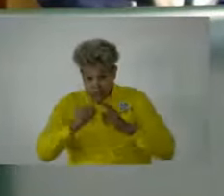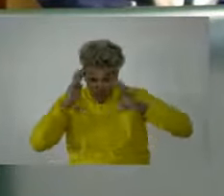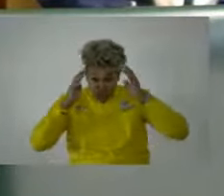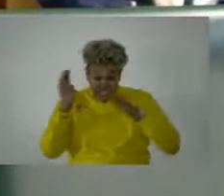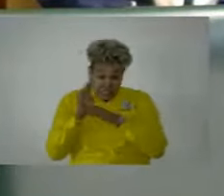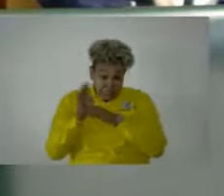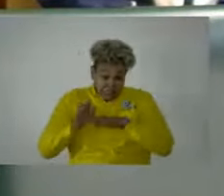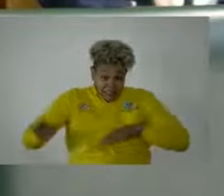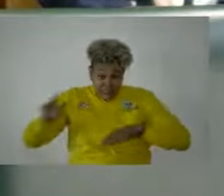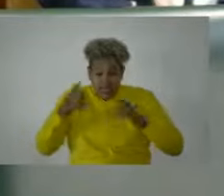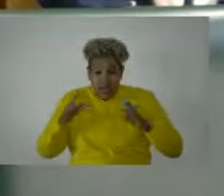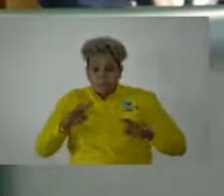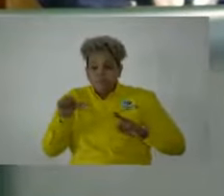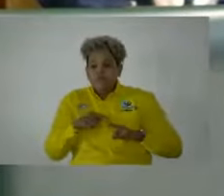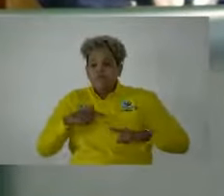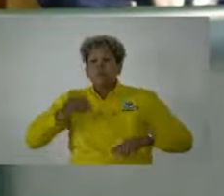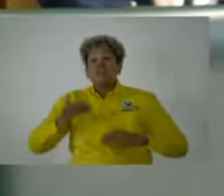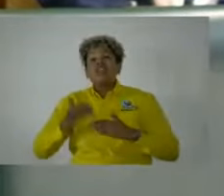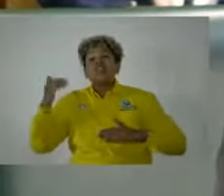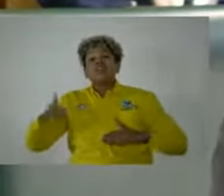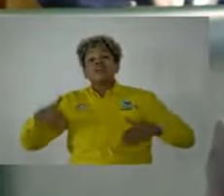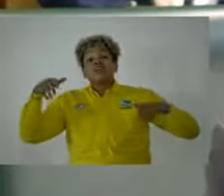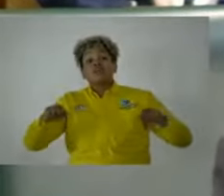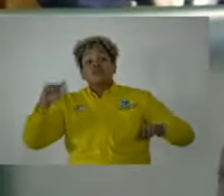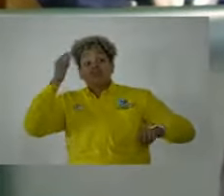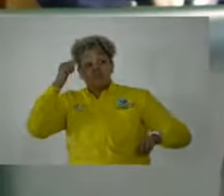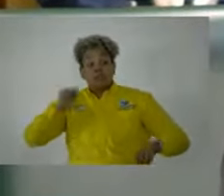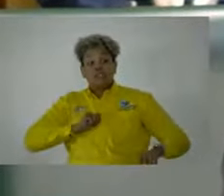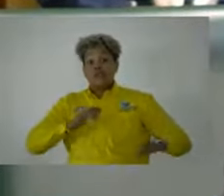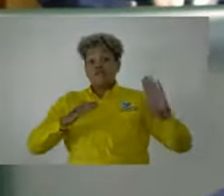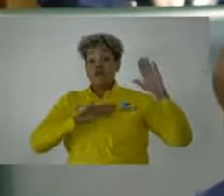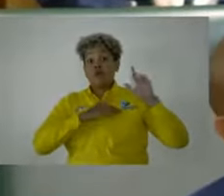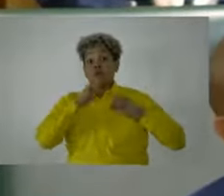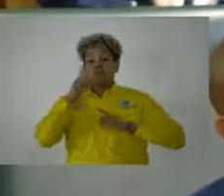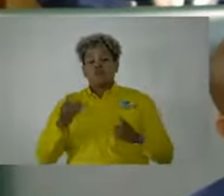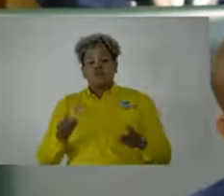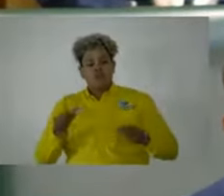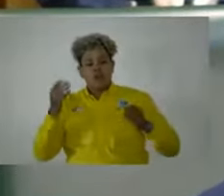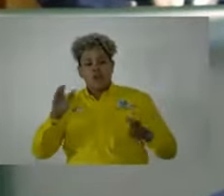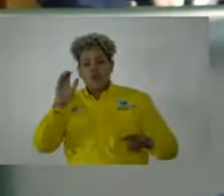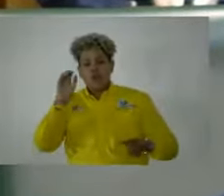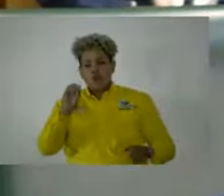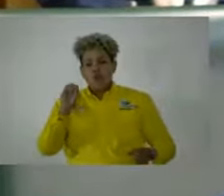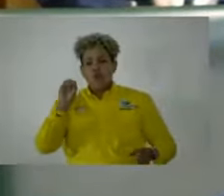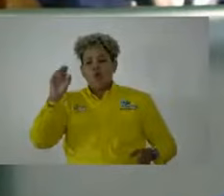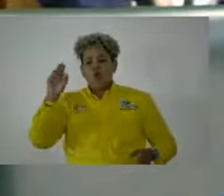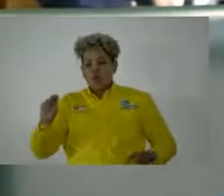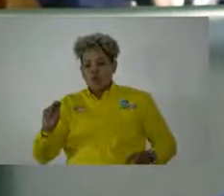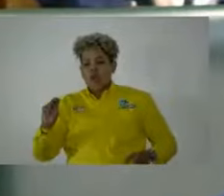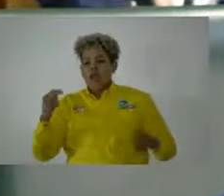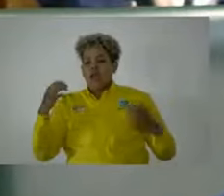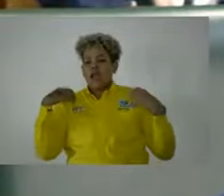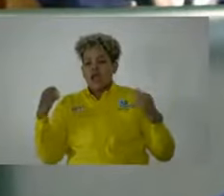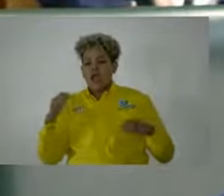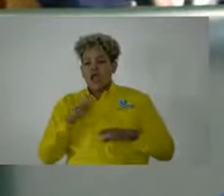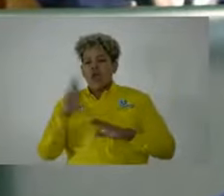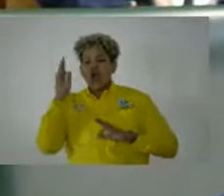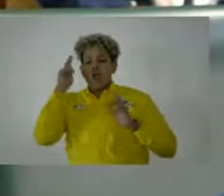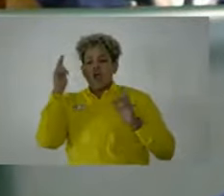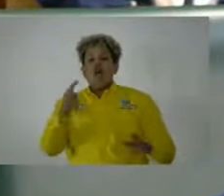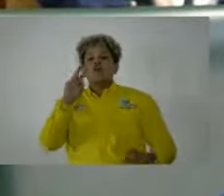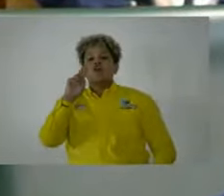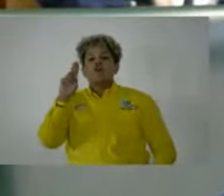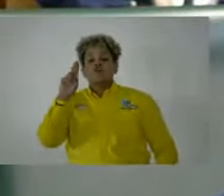creative industries. When we form the next government, I commit to conferring the Order of National Hero on the